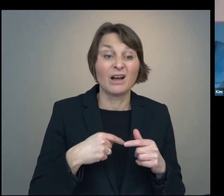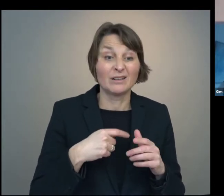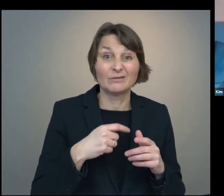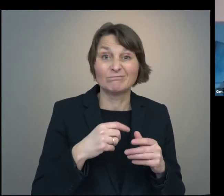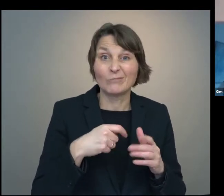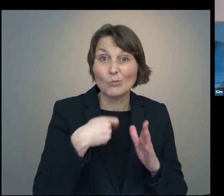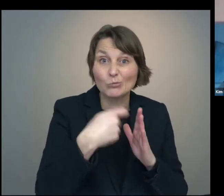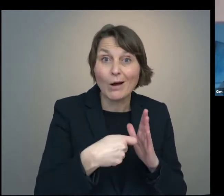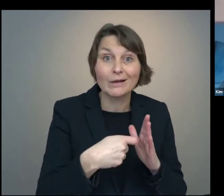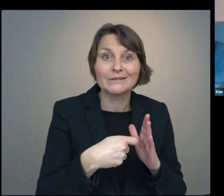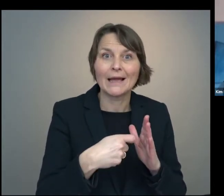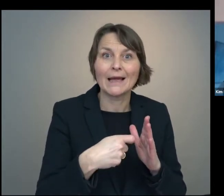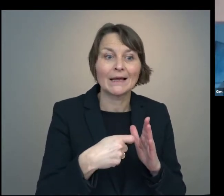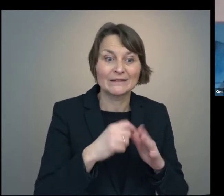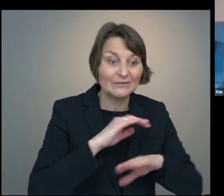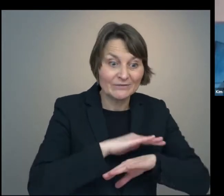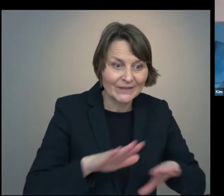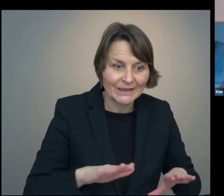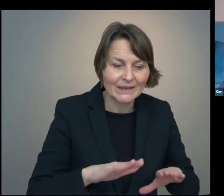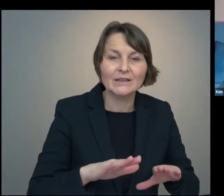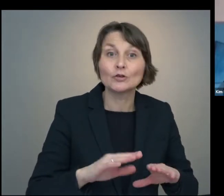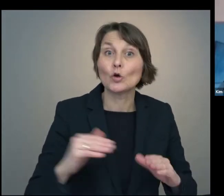them off.